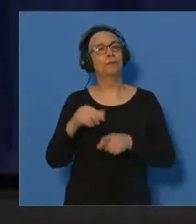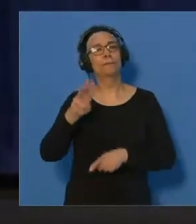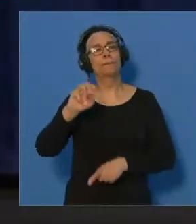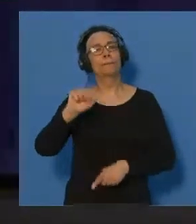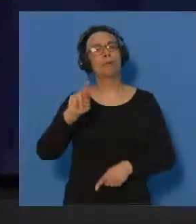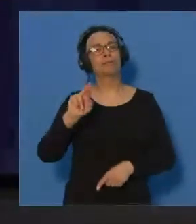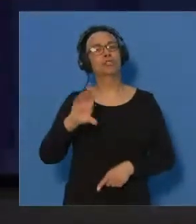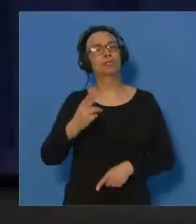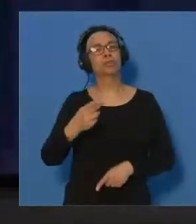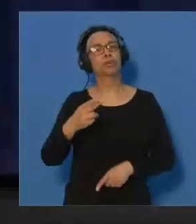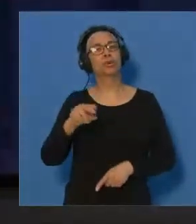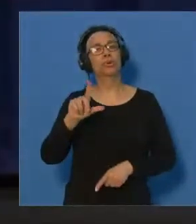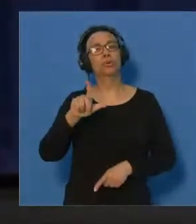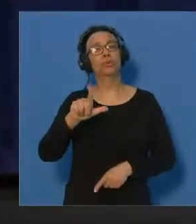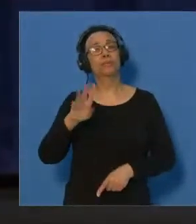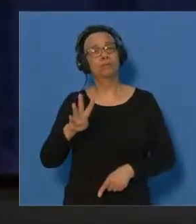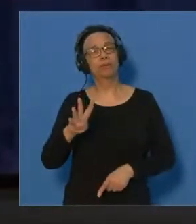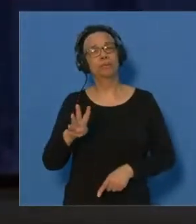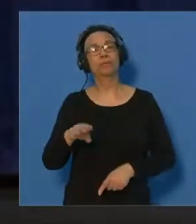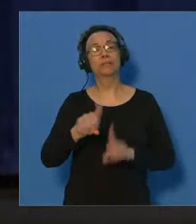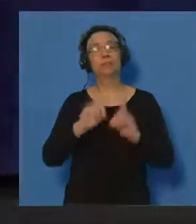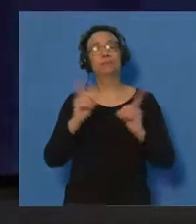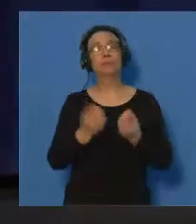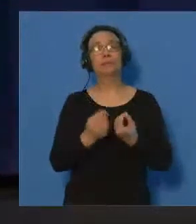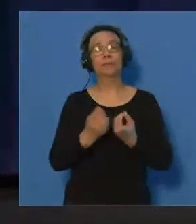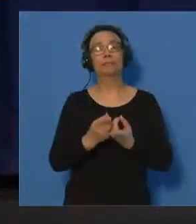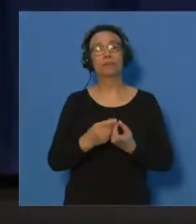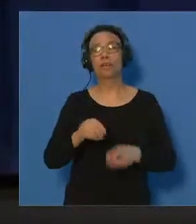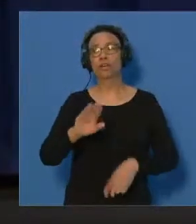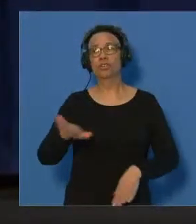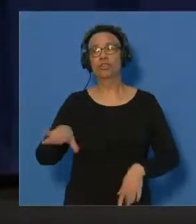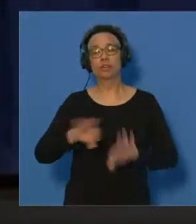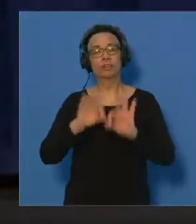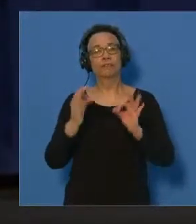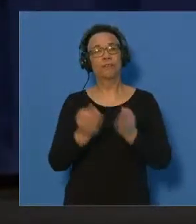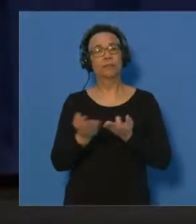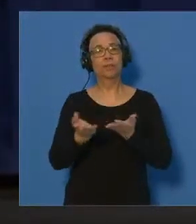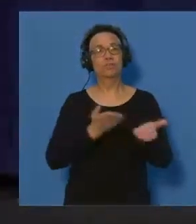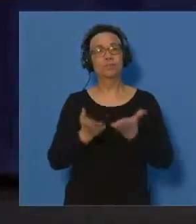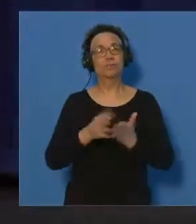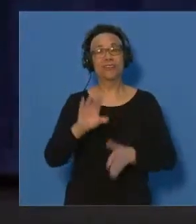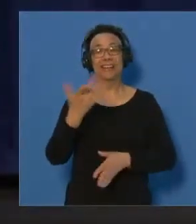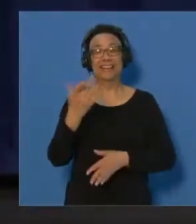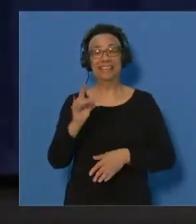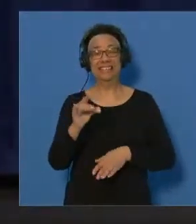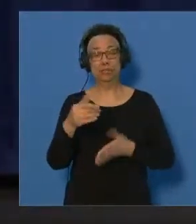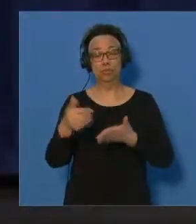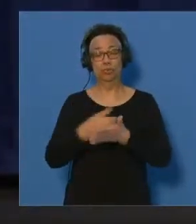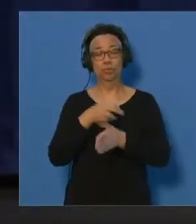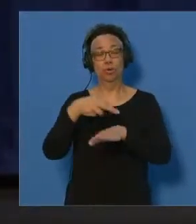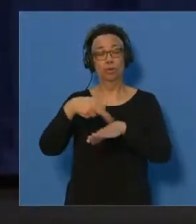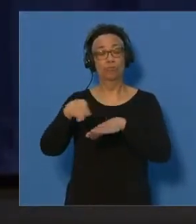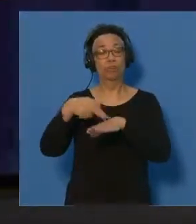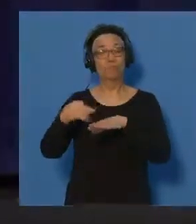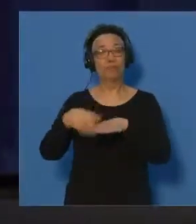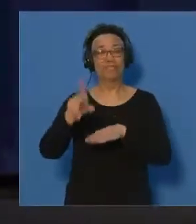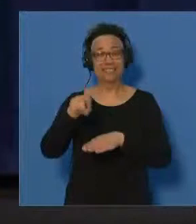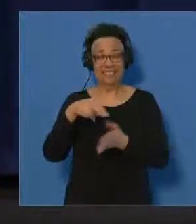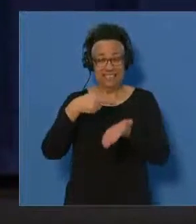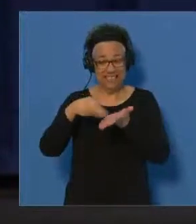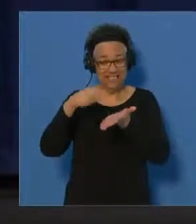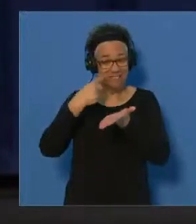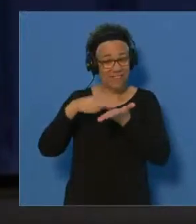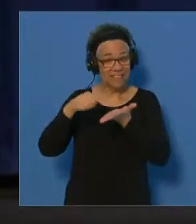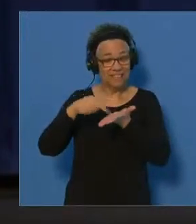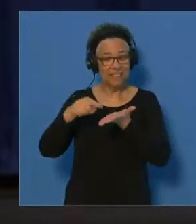the Department of Child and Family Services has received 18 new referrals requiring investigation. There have been 10 children